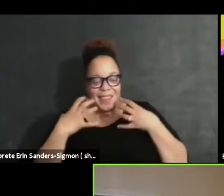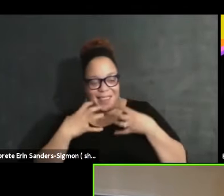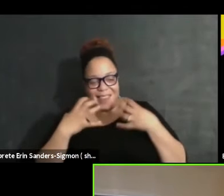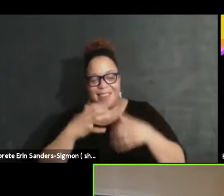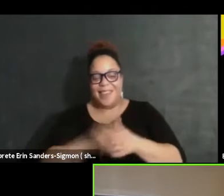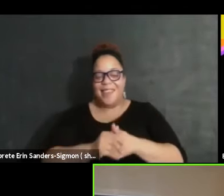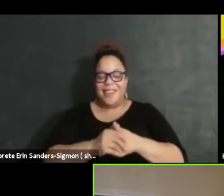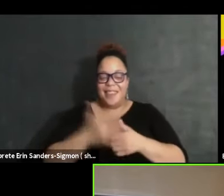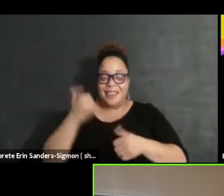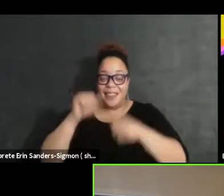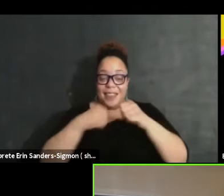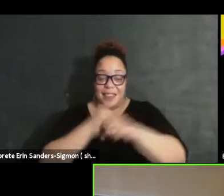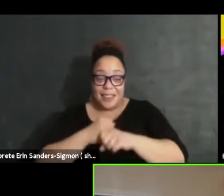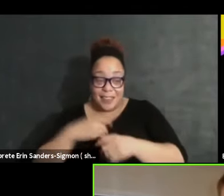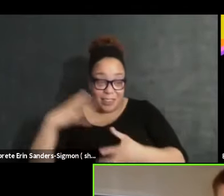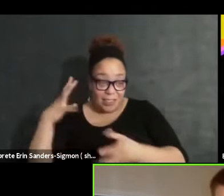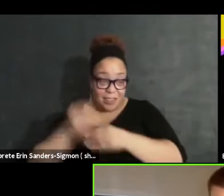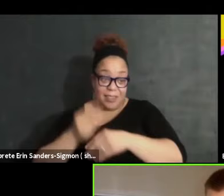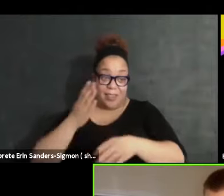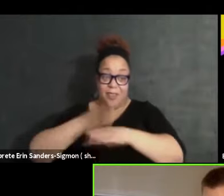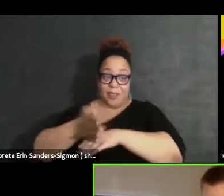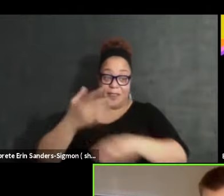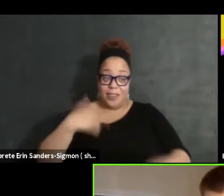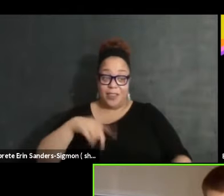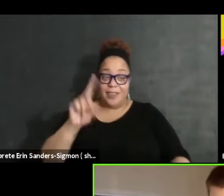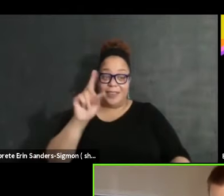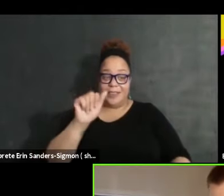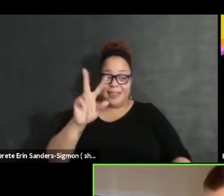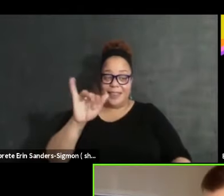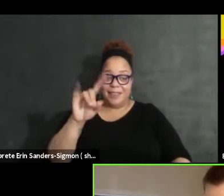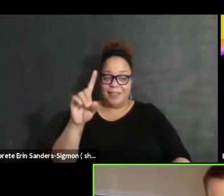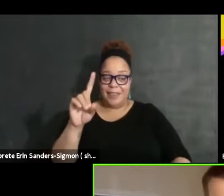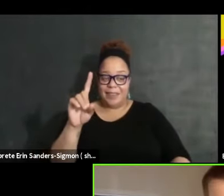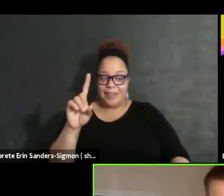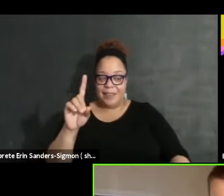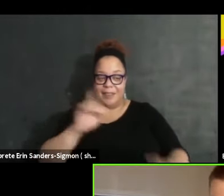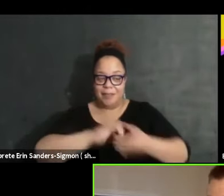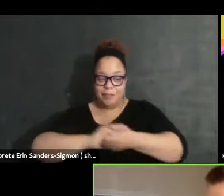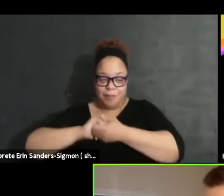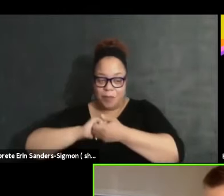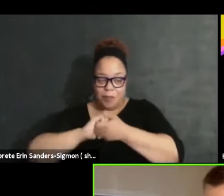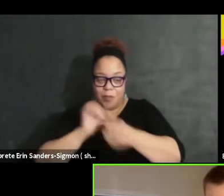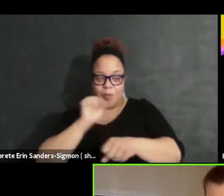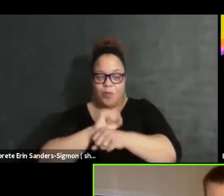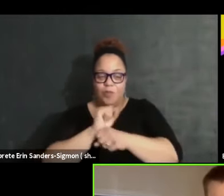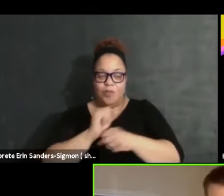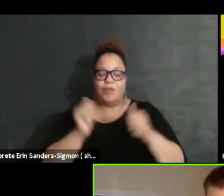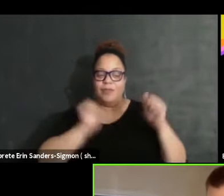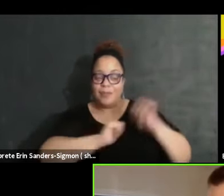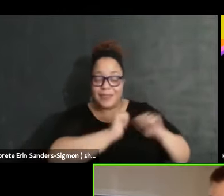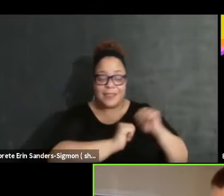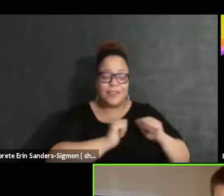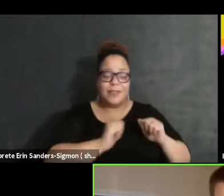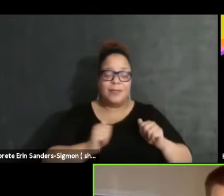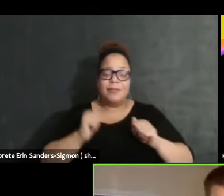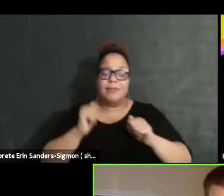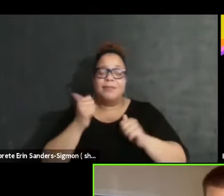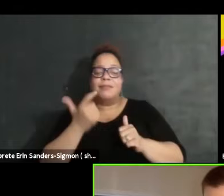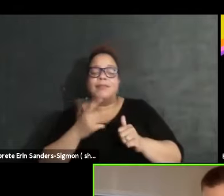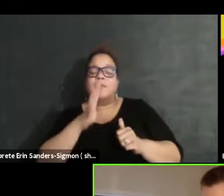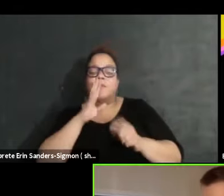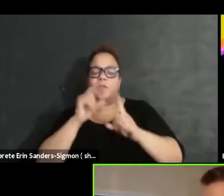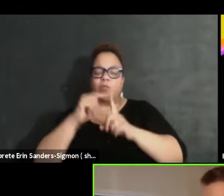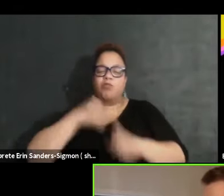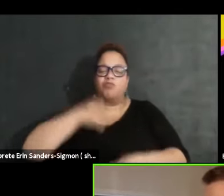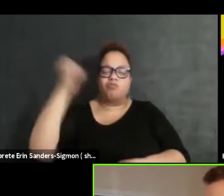together. And off of that being theater and spoken word and music and touring, and so much community was birthed out of